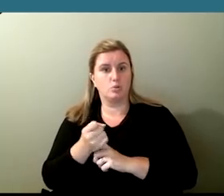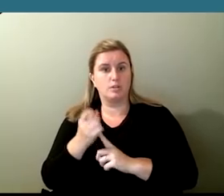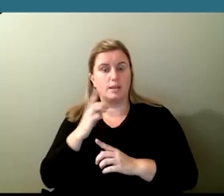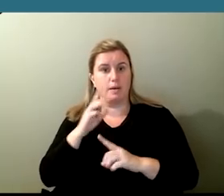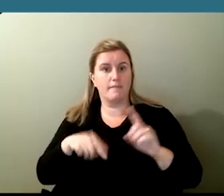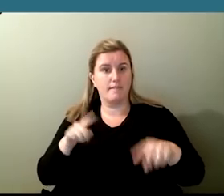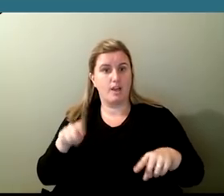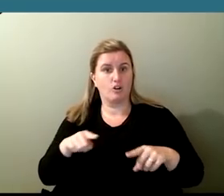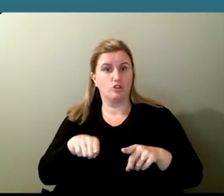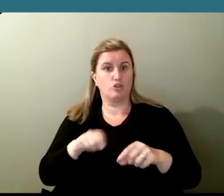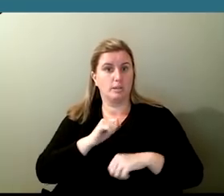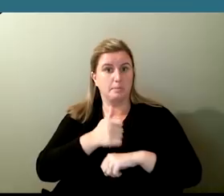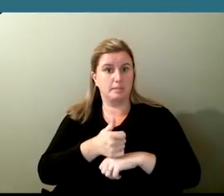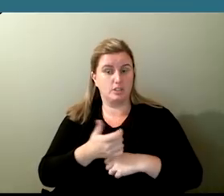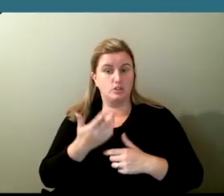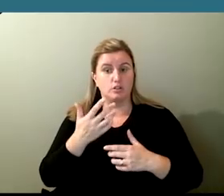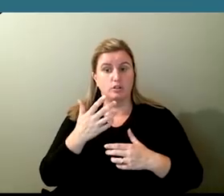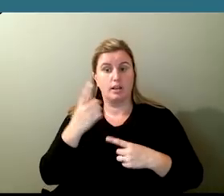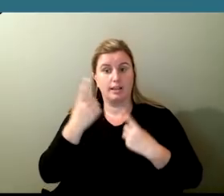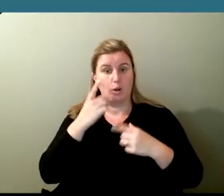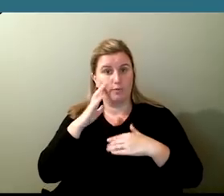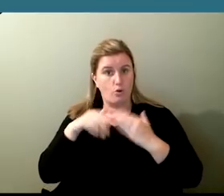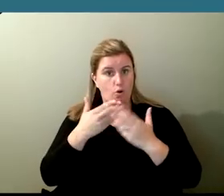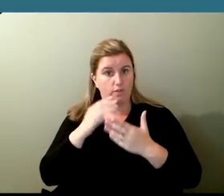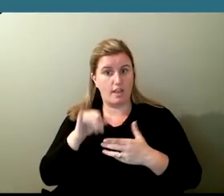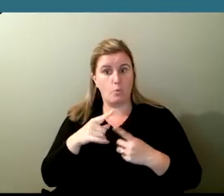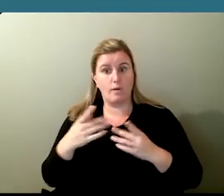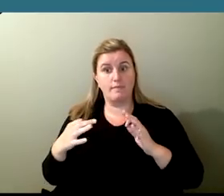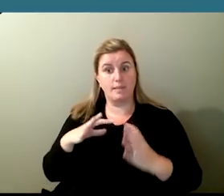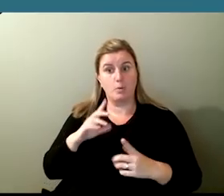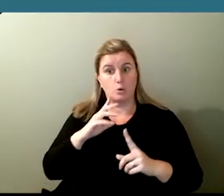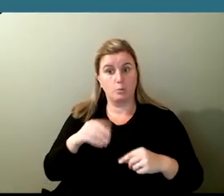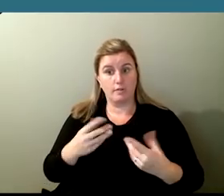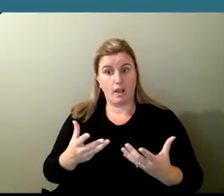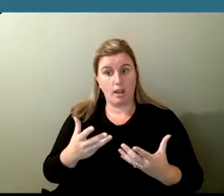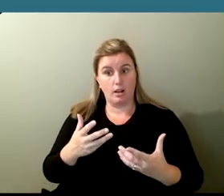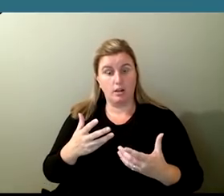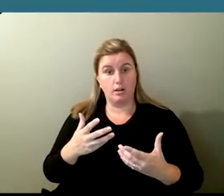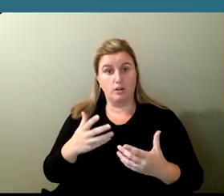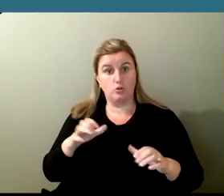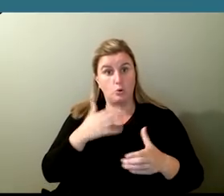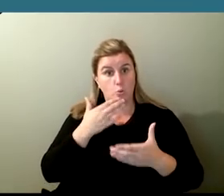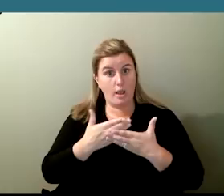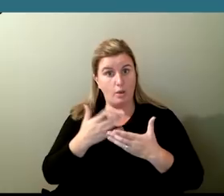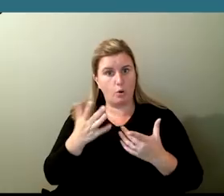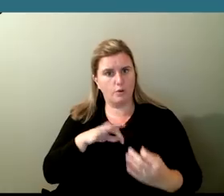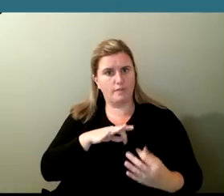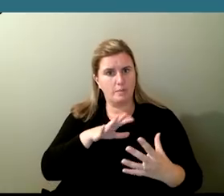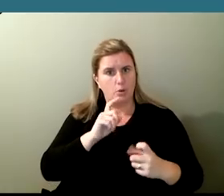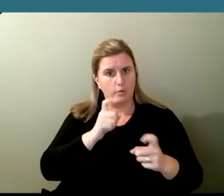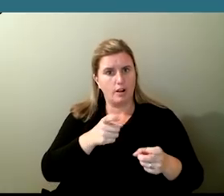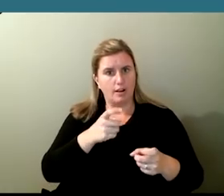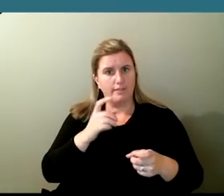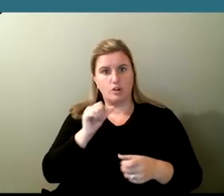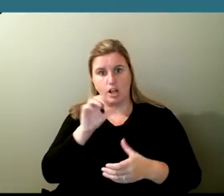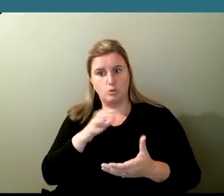in implementation, accounting for all of those? What feedback will you provide if performers are doing well? What feedback will you provide if performers are